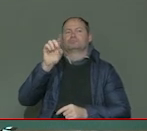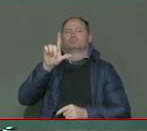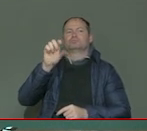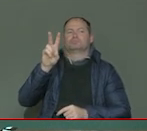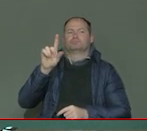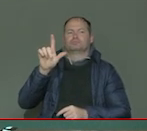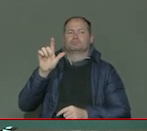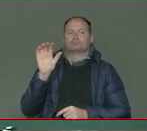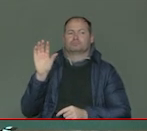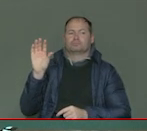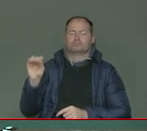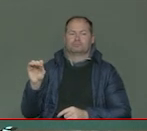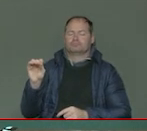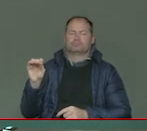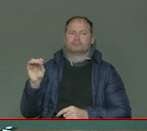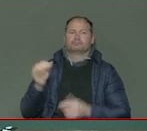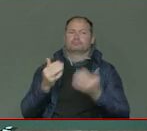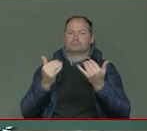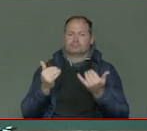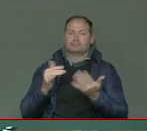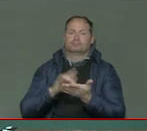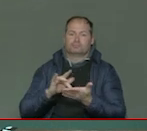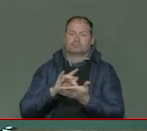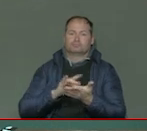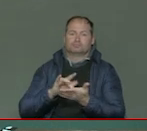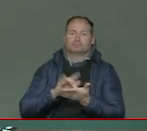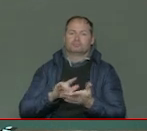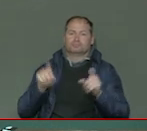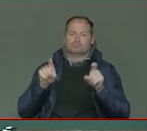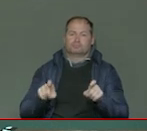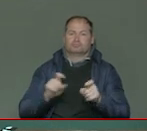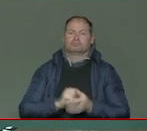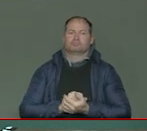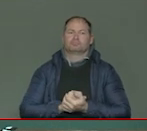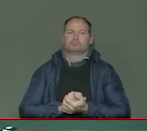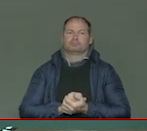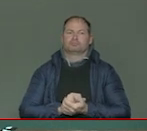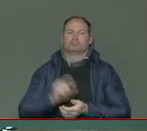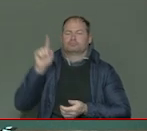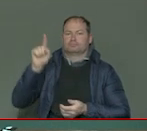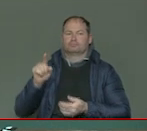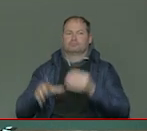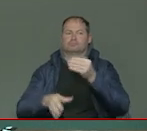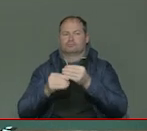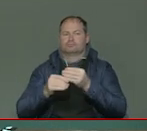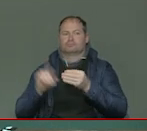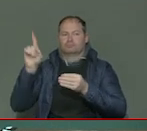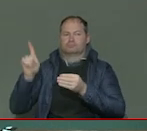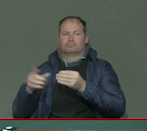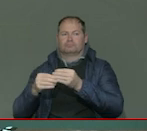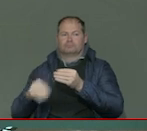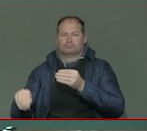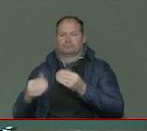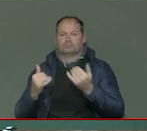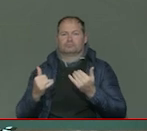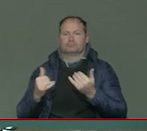you don't have that one. You calculate that one. In other words, you will add those two, you will subtract those two to get that one